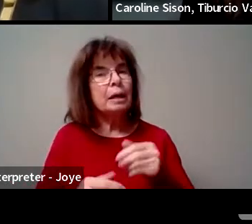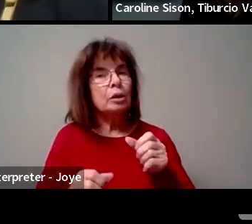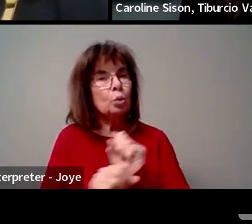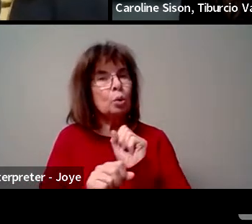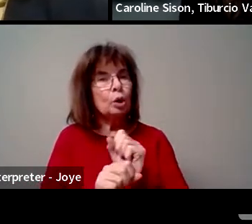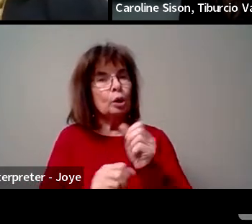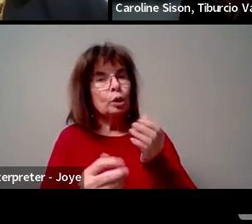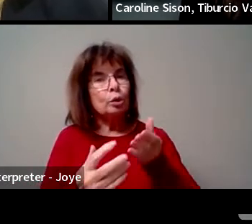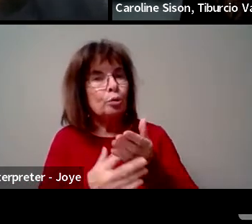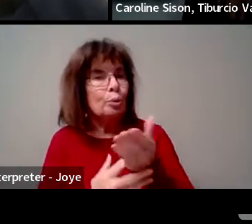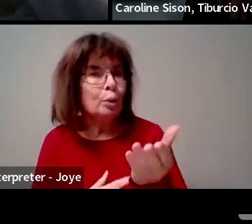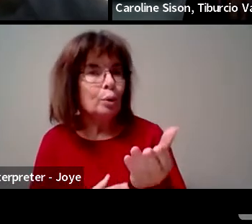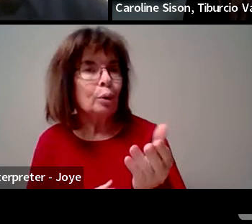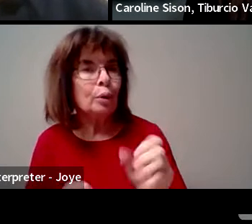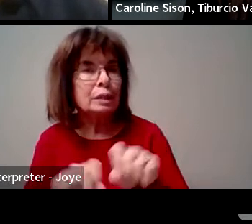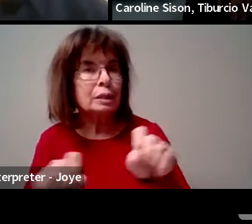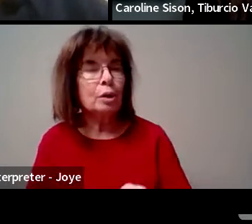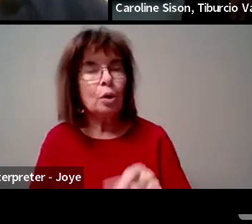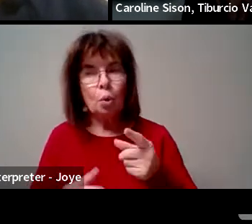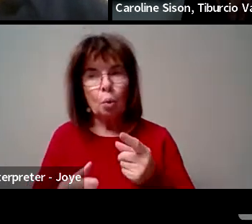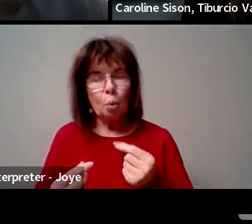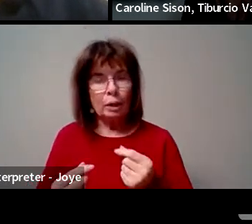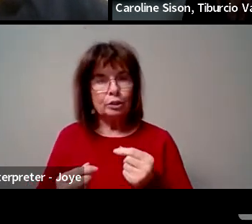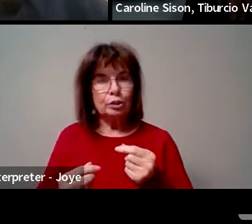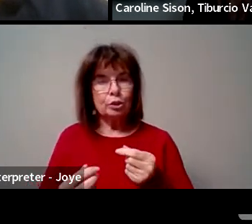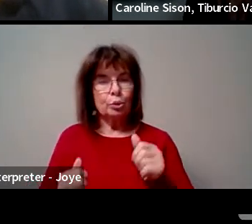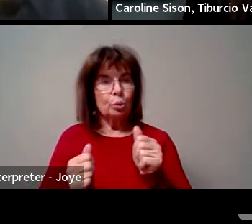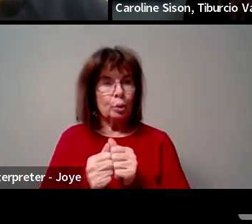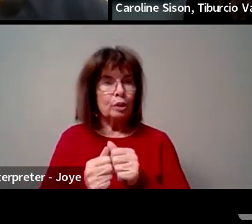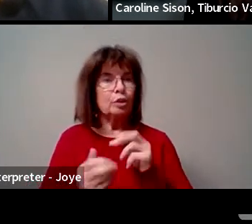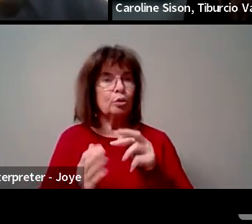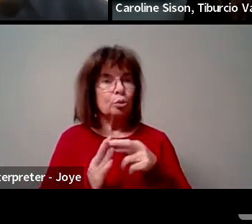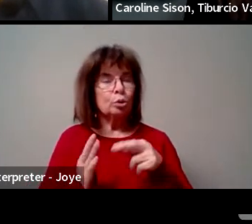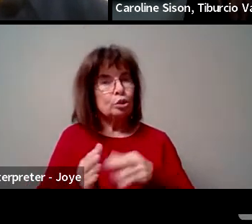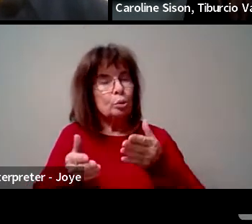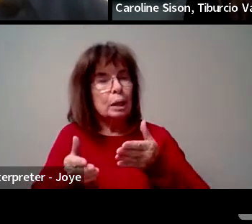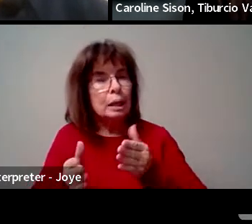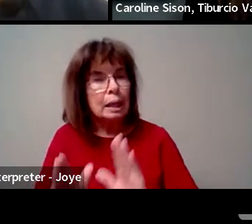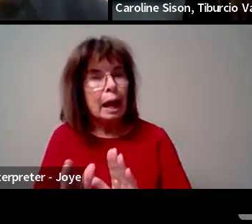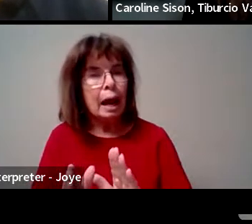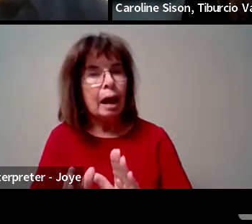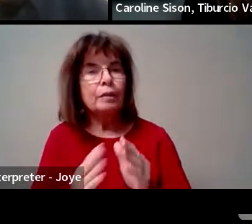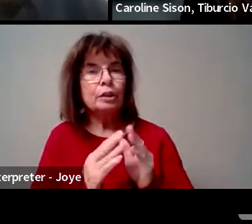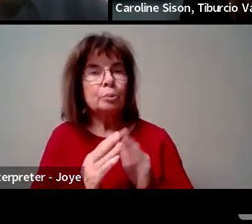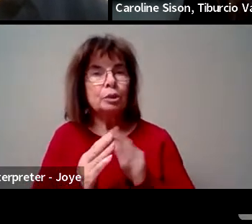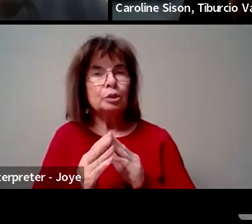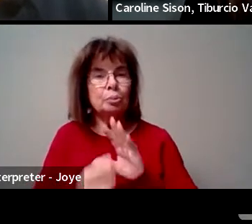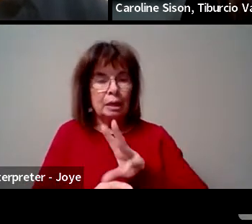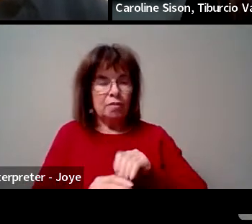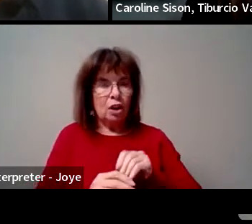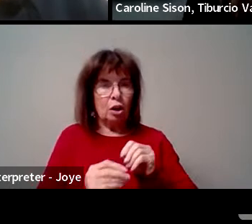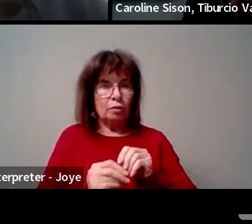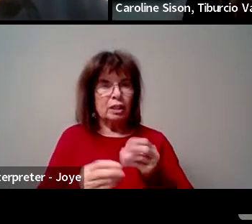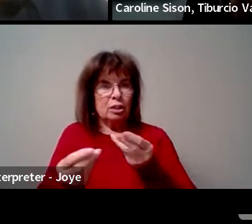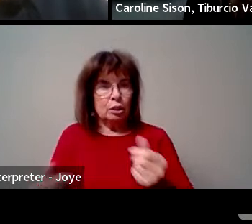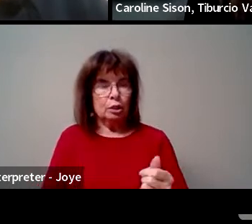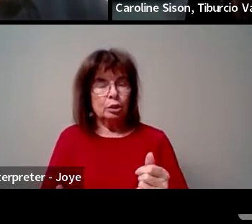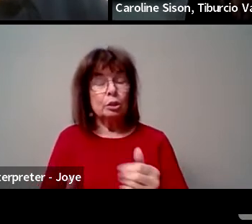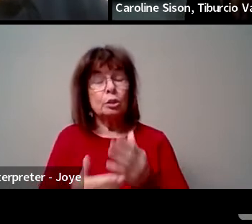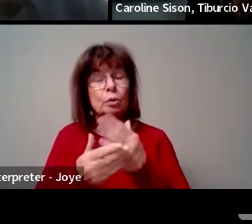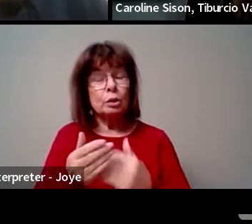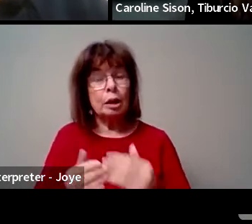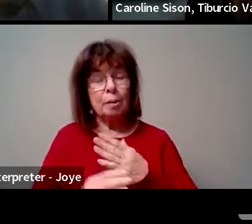we do within the rules to allow community to be part of the solution? So I would say some of the big structural roadblocks to